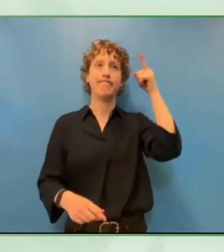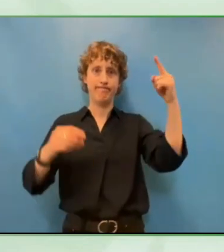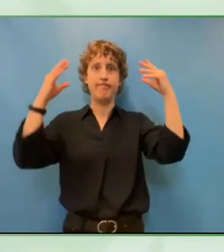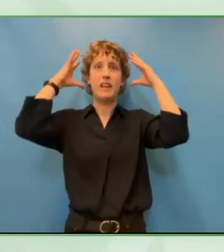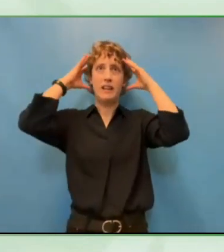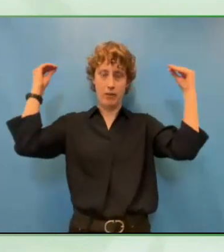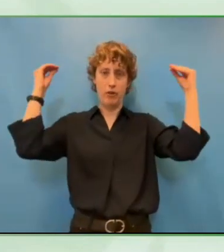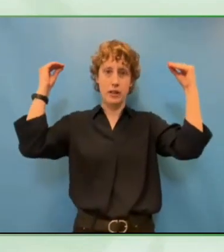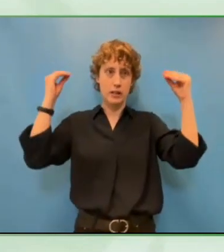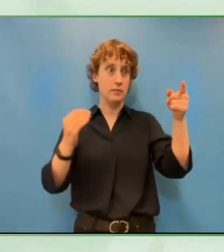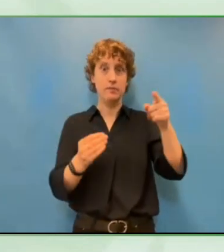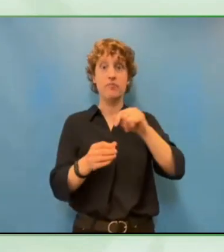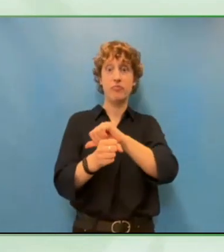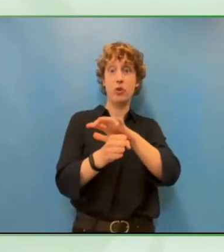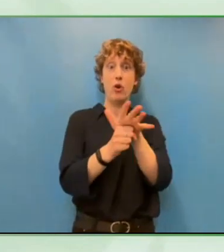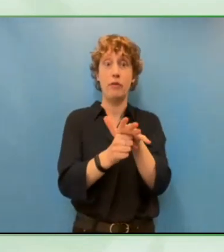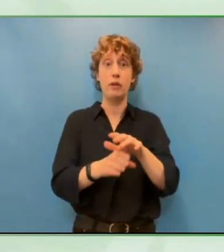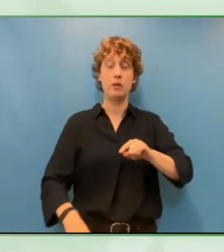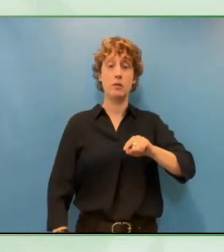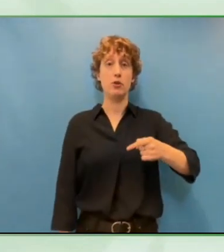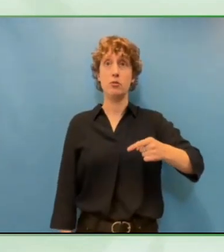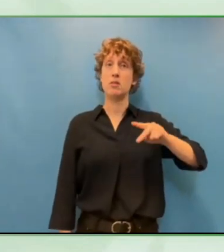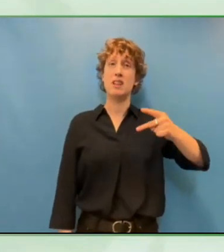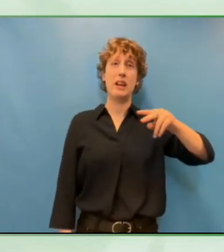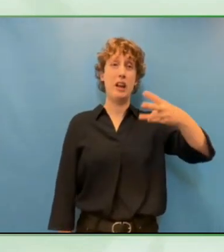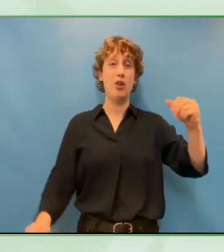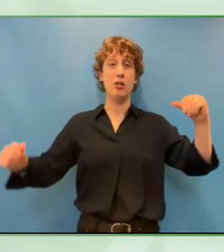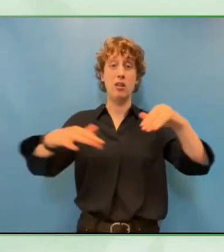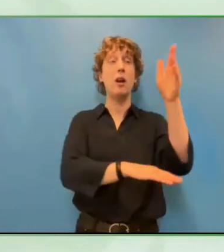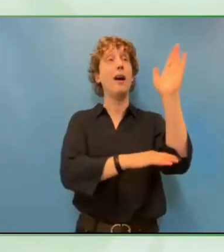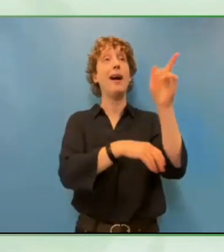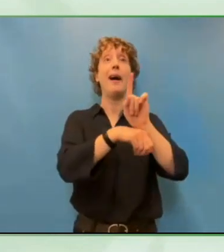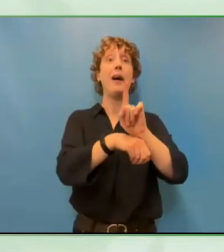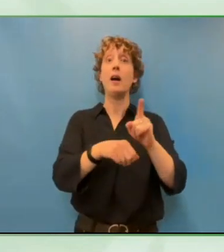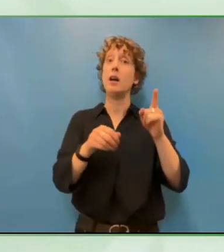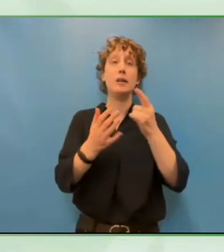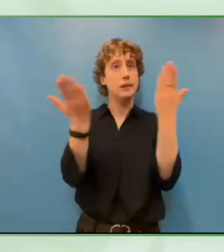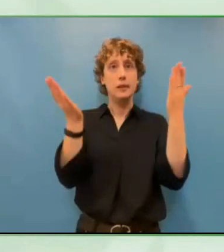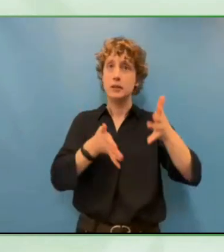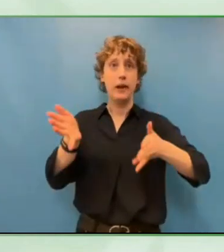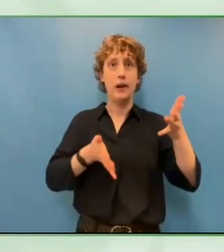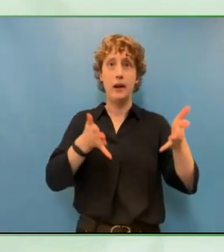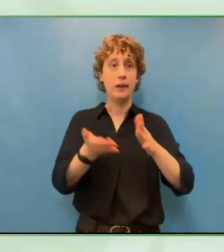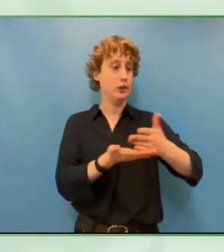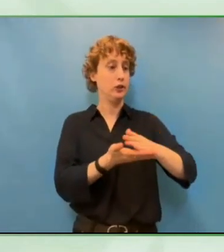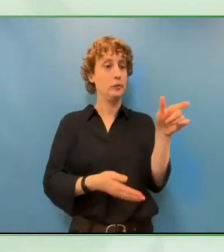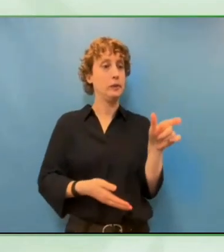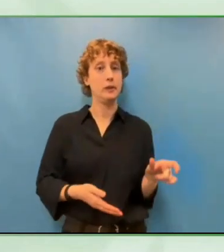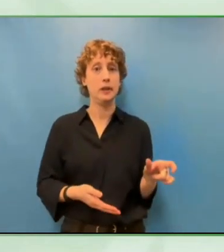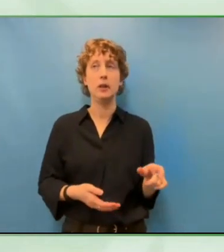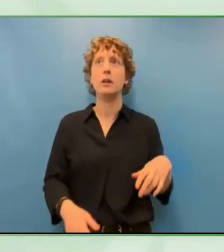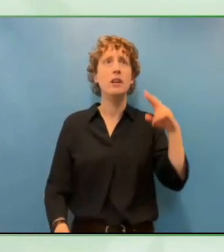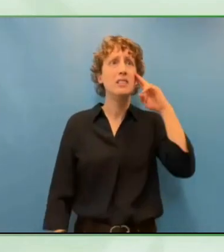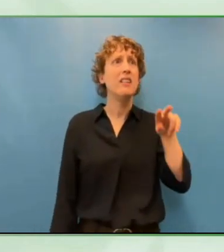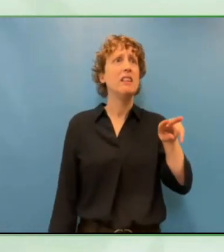first conferences, there was no sign language interpreter available, meaning that people who are deaf really missed out